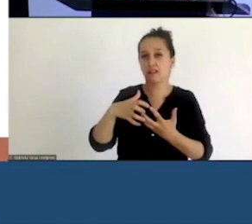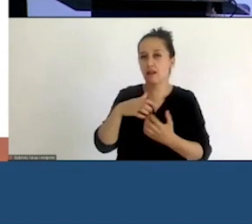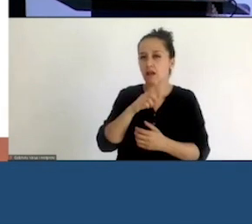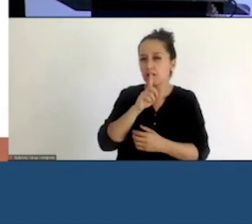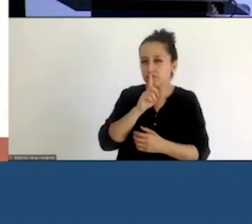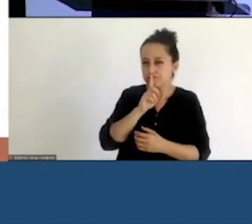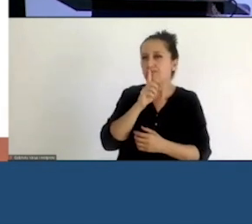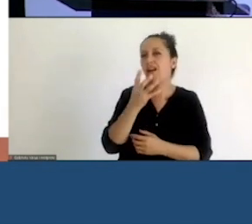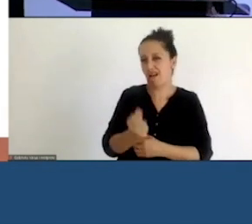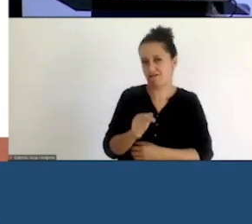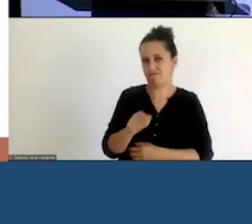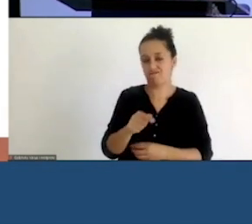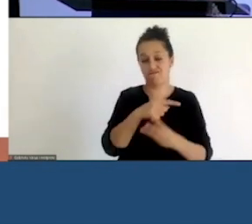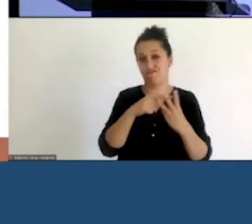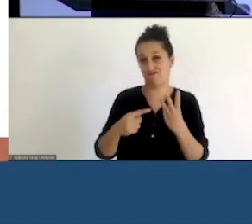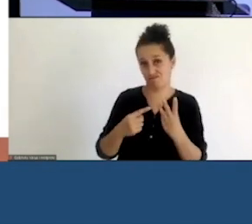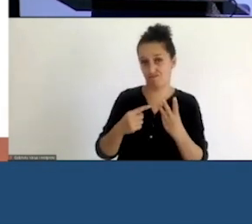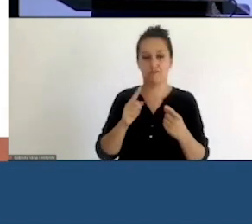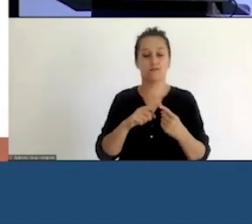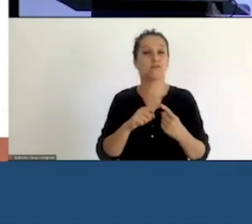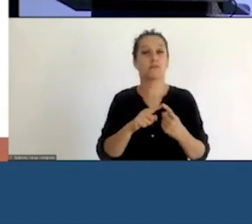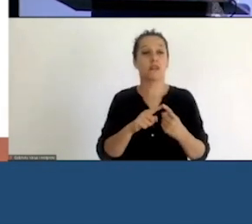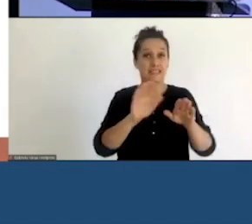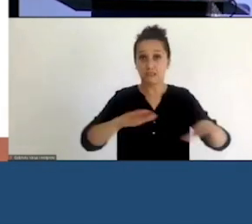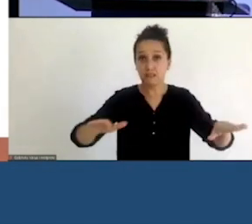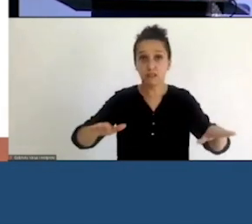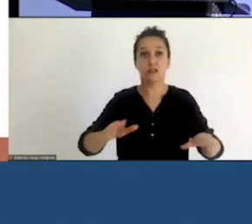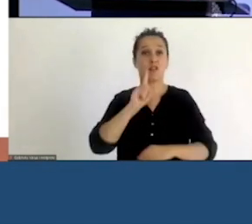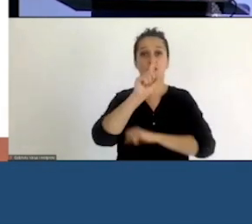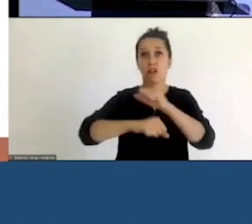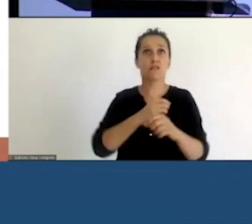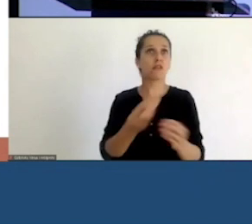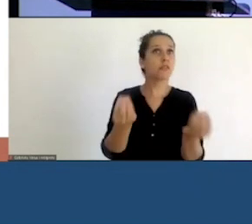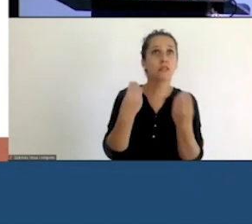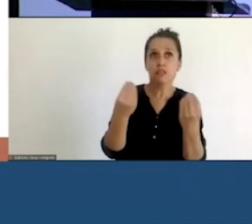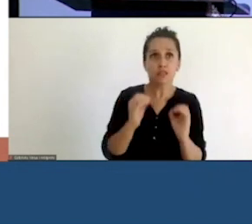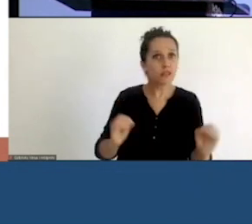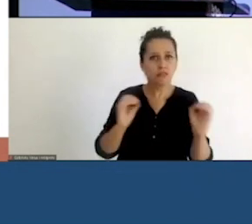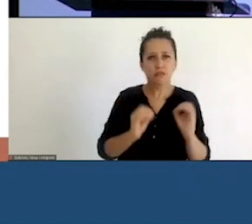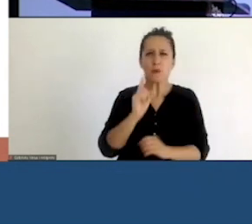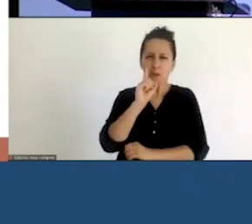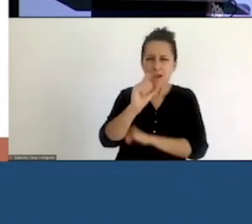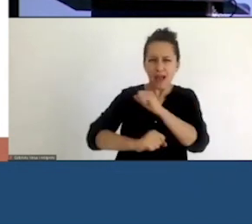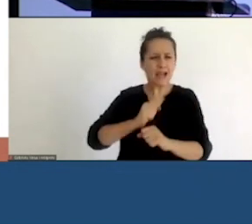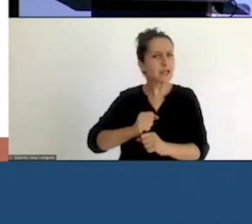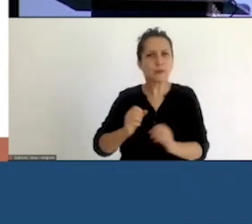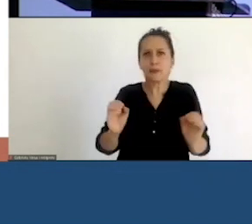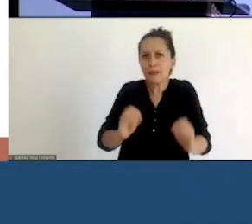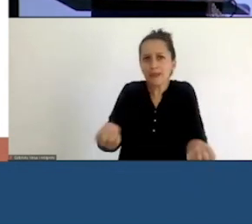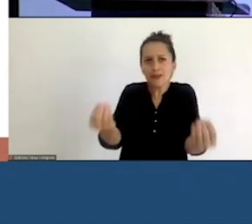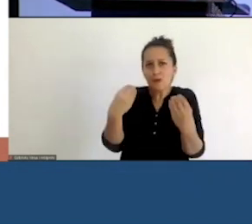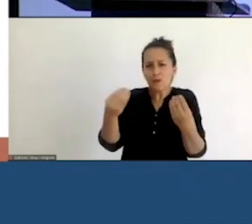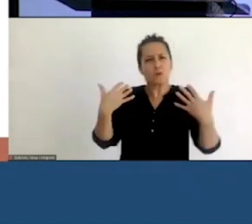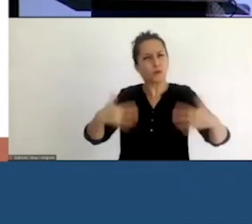We have the crisis of the loss of more than 1 year of school in so many children, and that is very